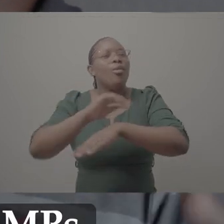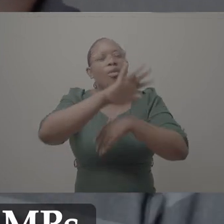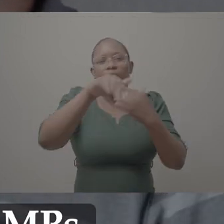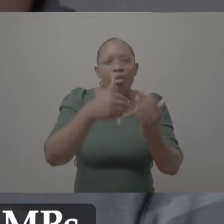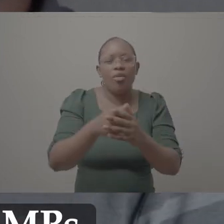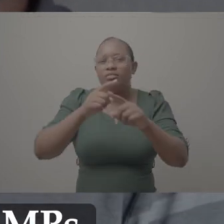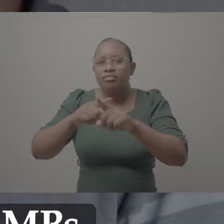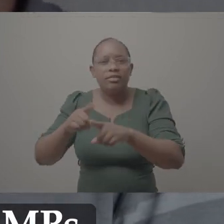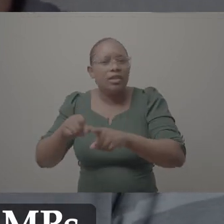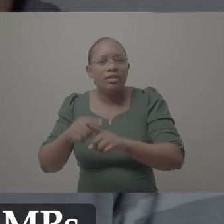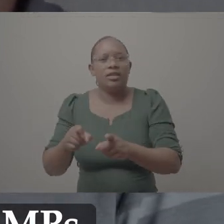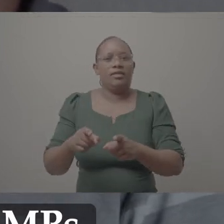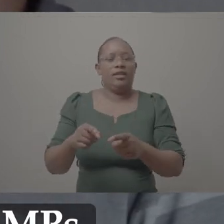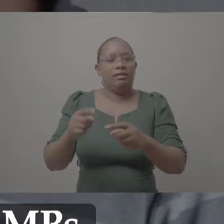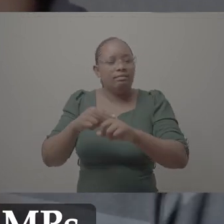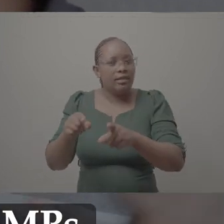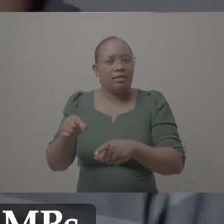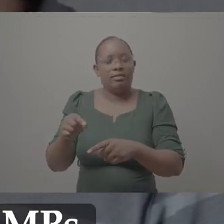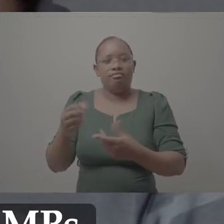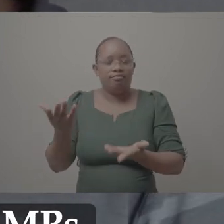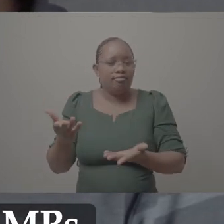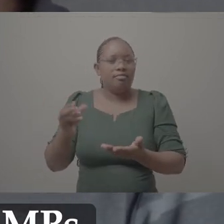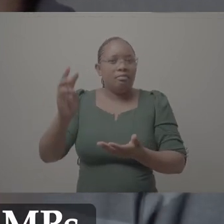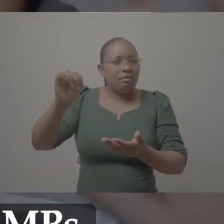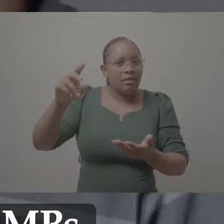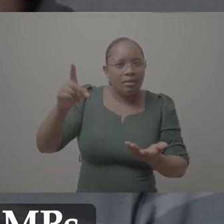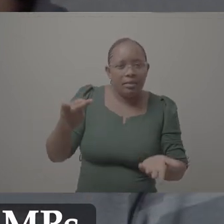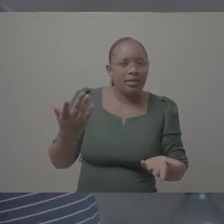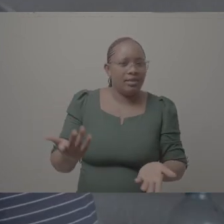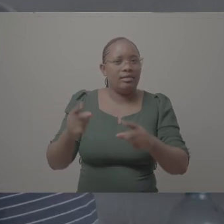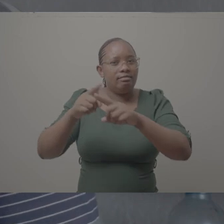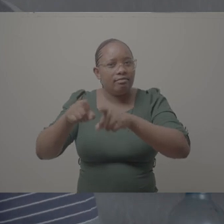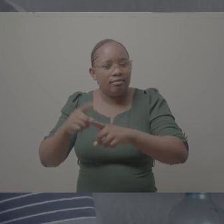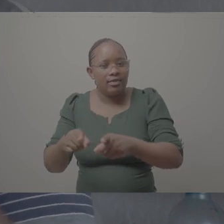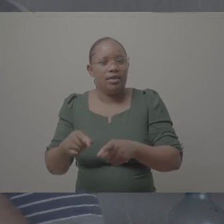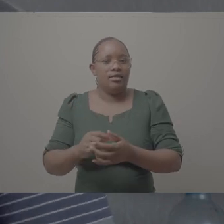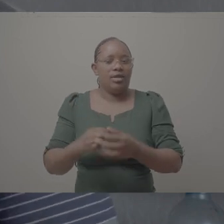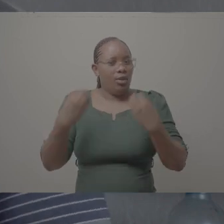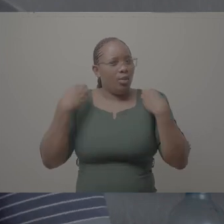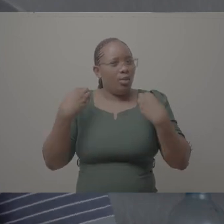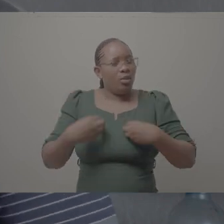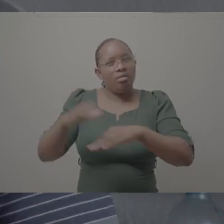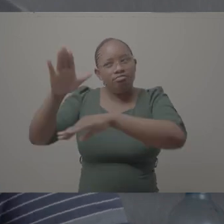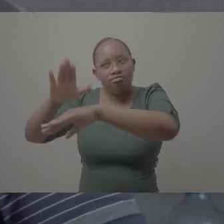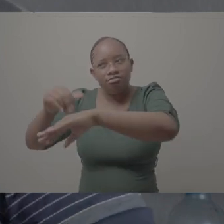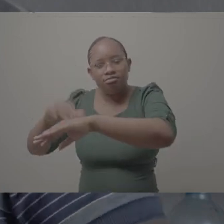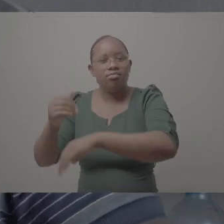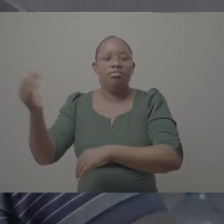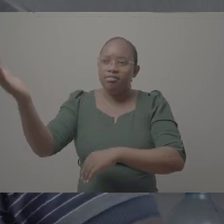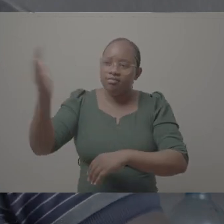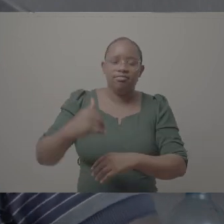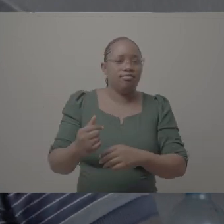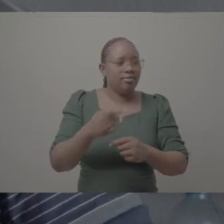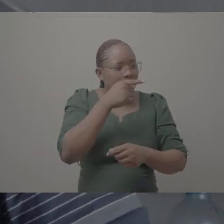the area councillors, you call the MPs, you call the mayor, so that they can be coming under on